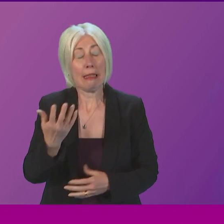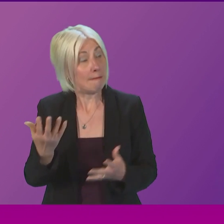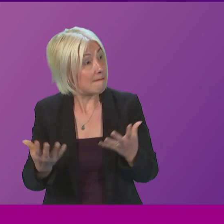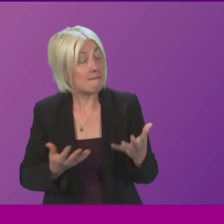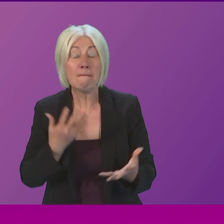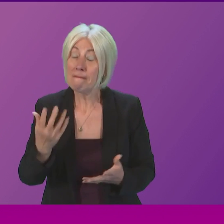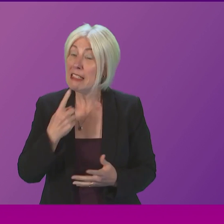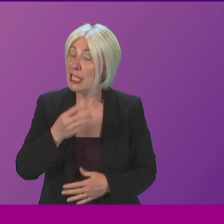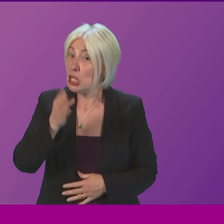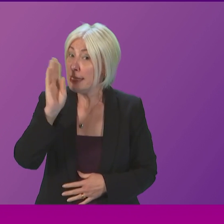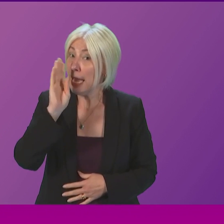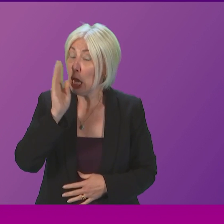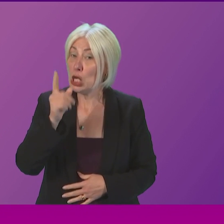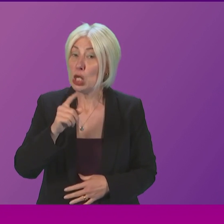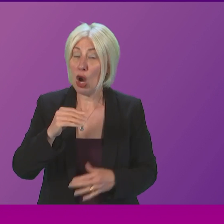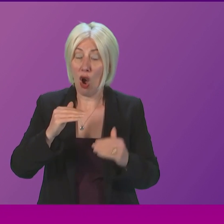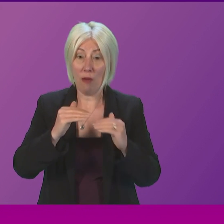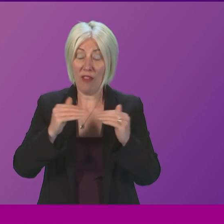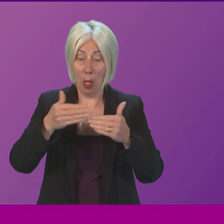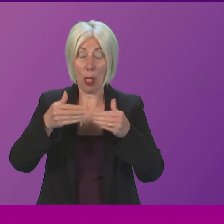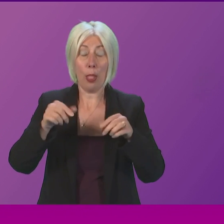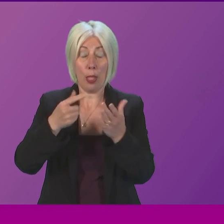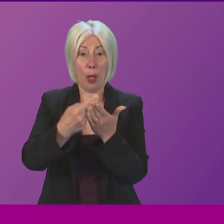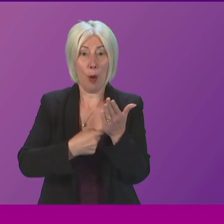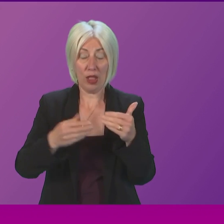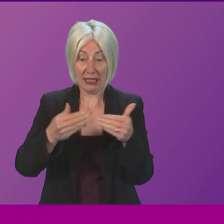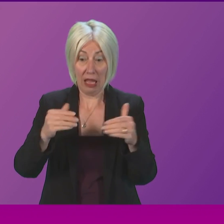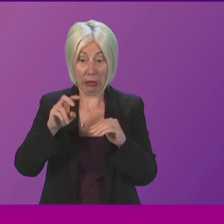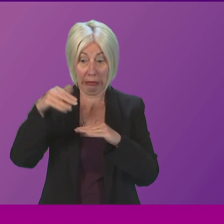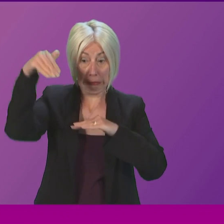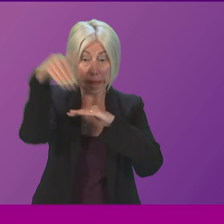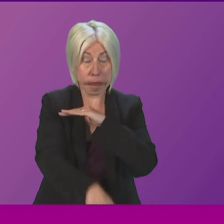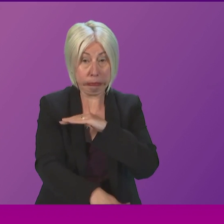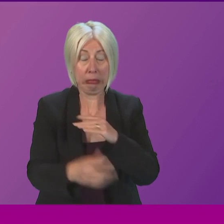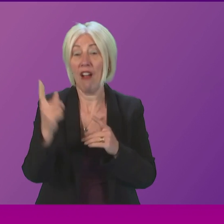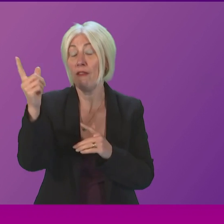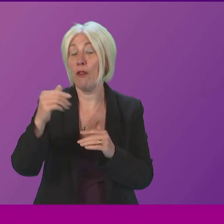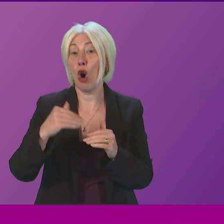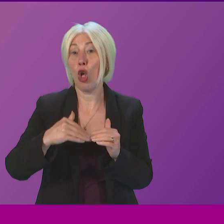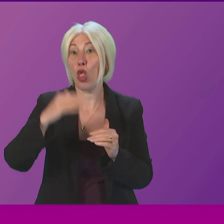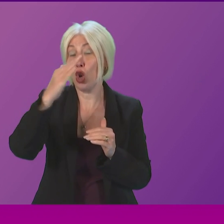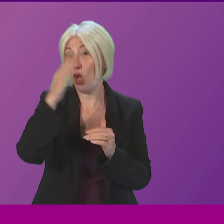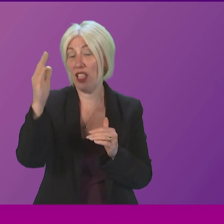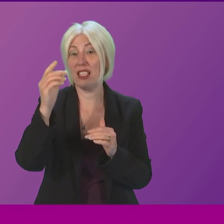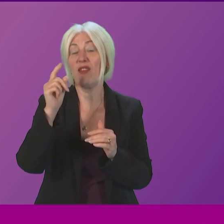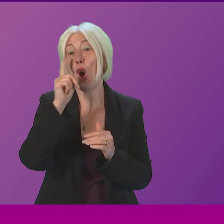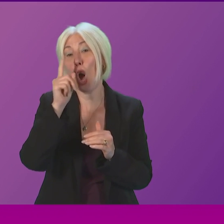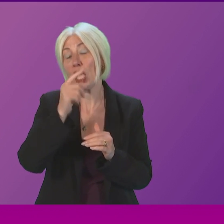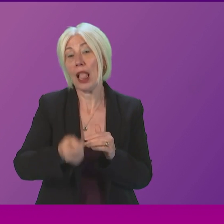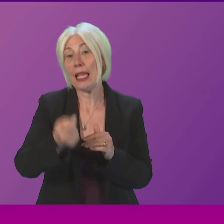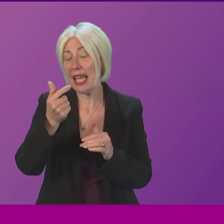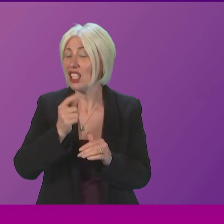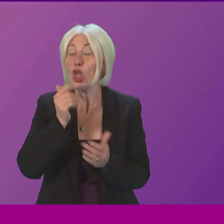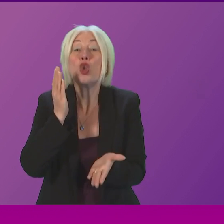Guy Smith warned of the dangers of cliff edge policies on North Sea oil and gas. He said, the inconvenient truth for